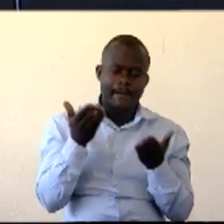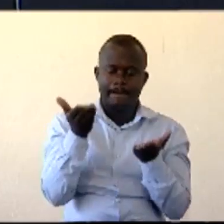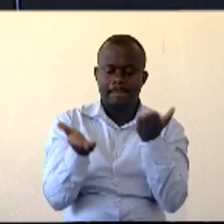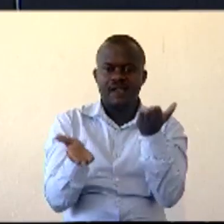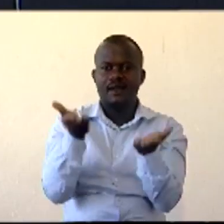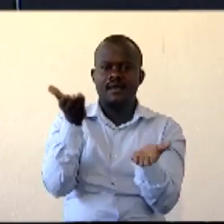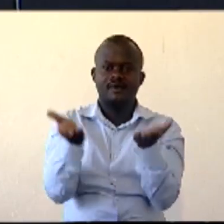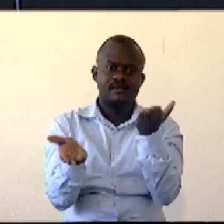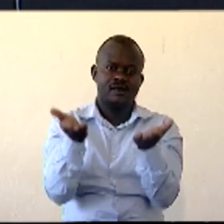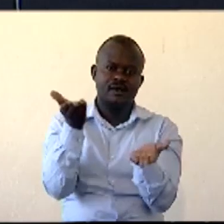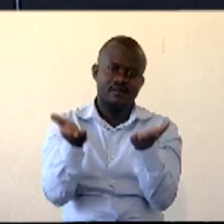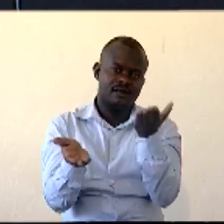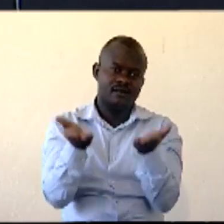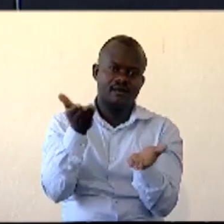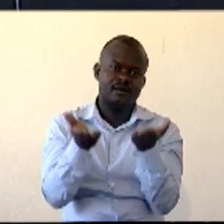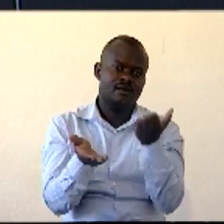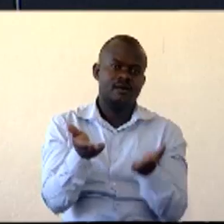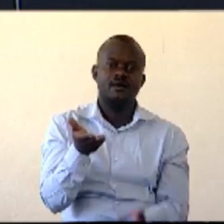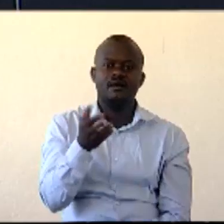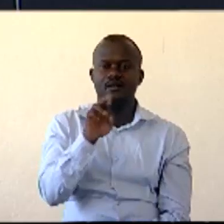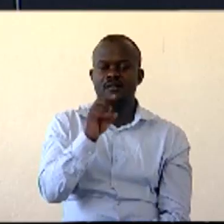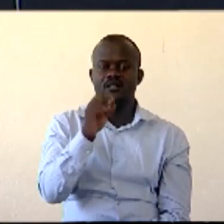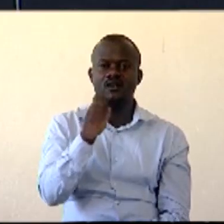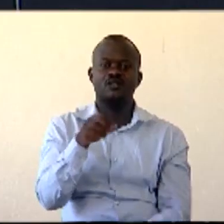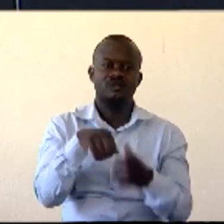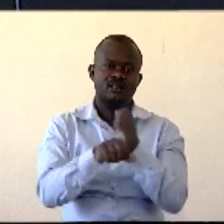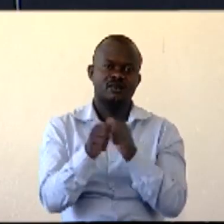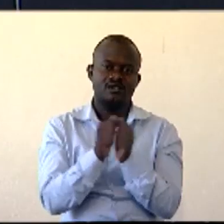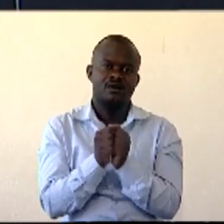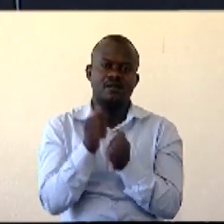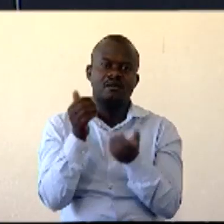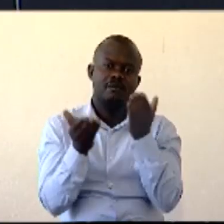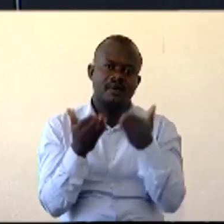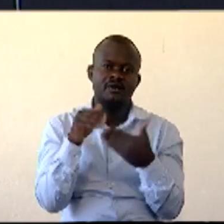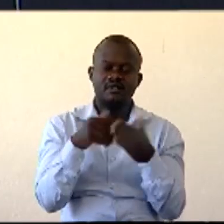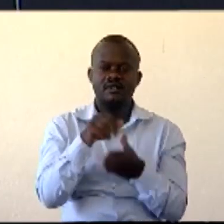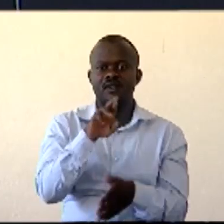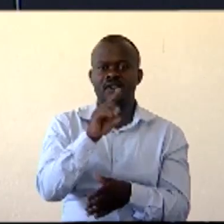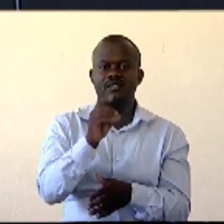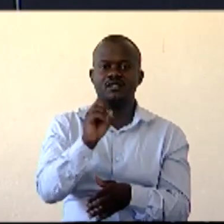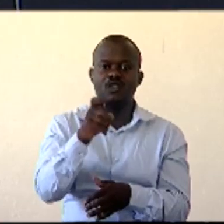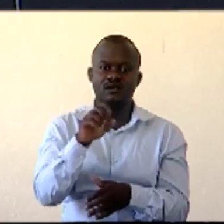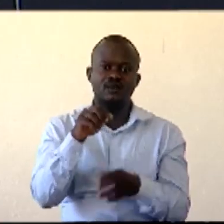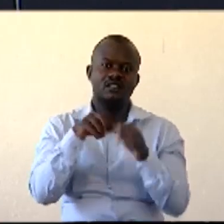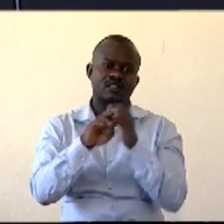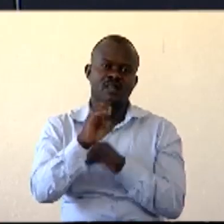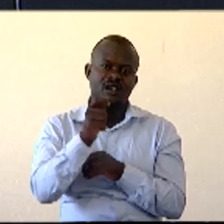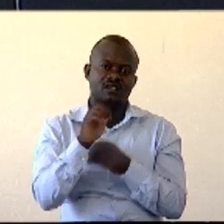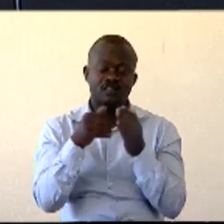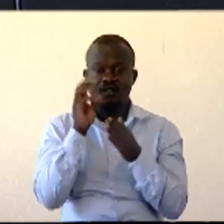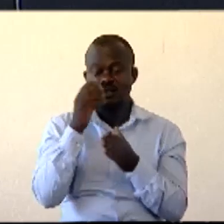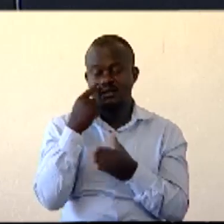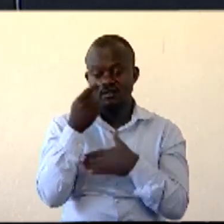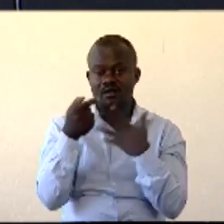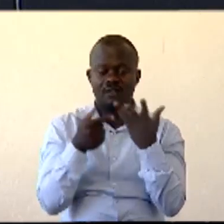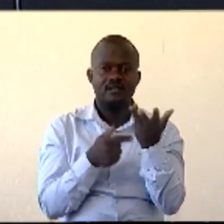balancing redox reactions. Balancing redox reactions. You will see that one